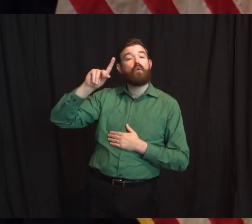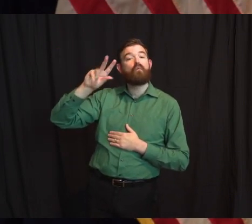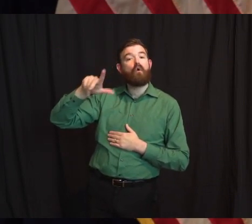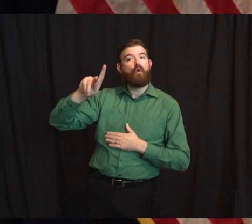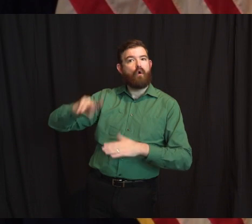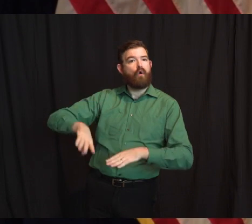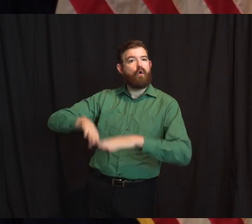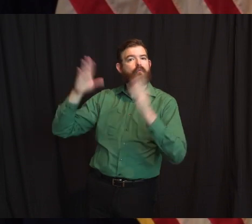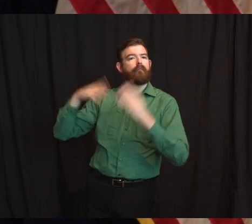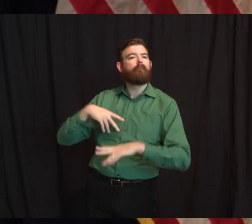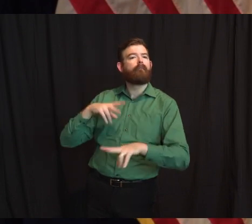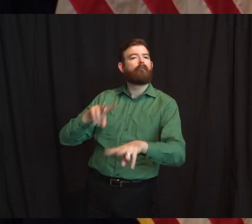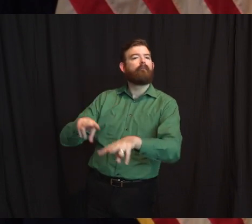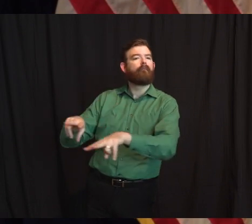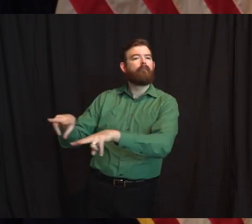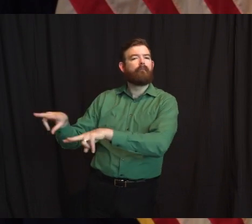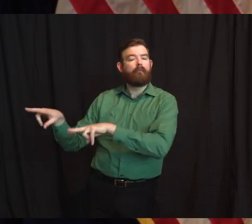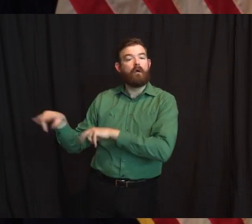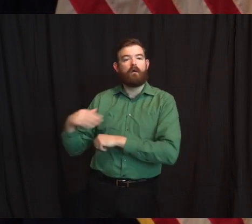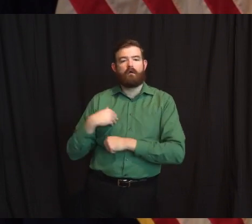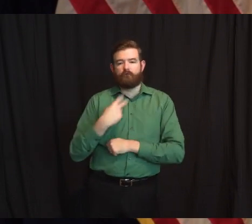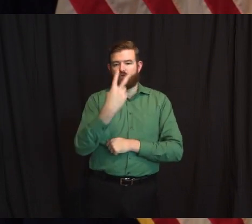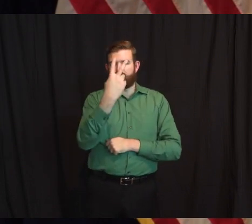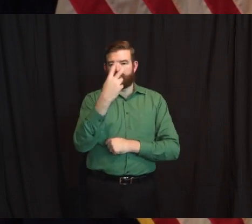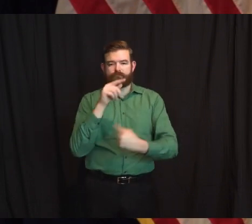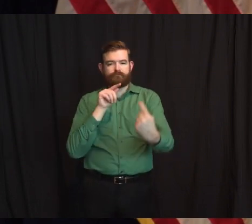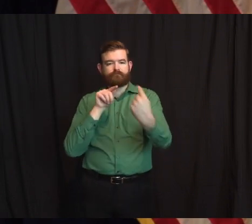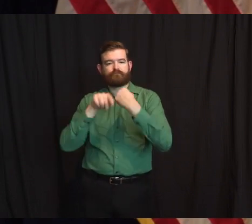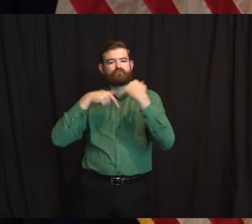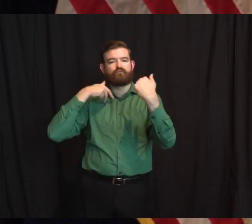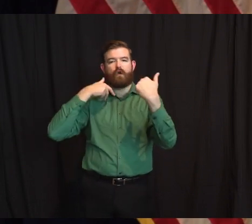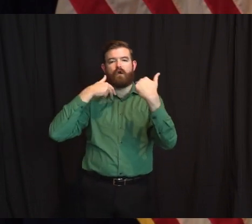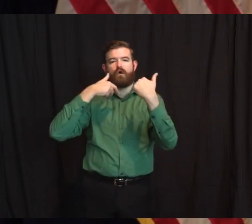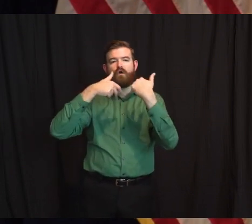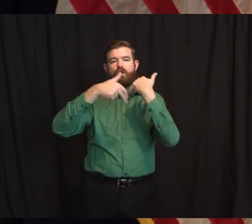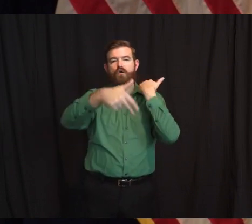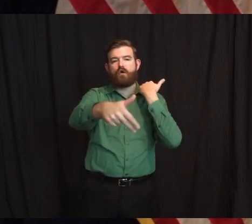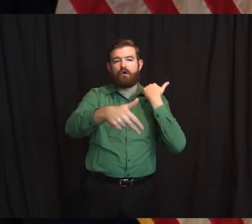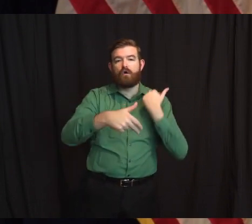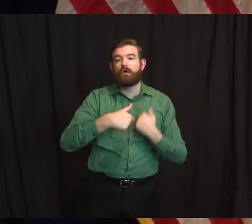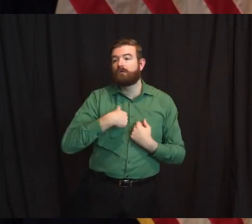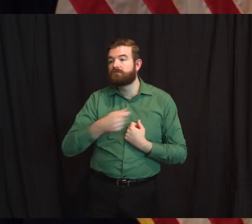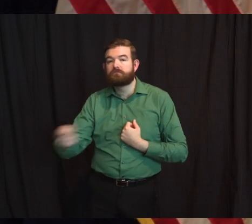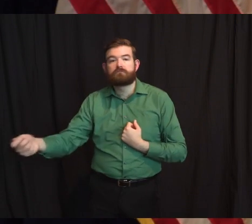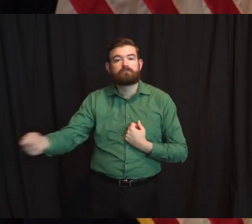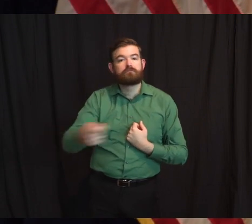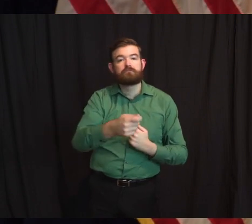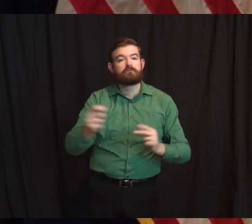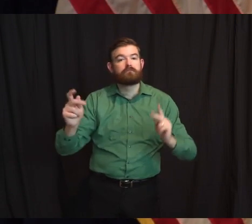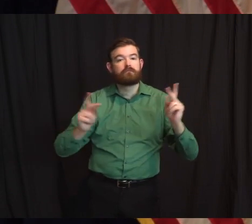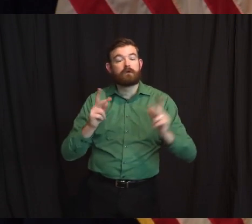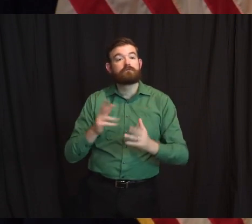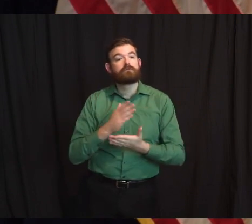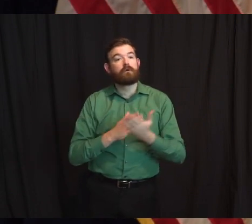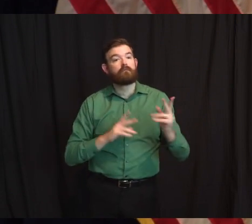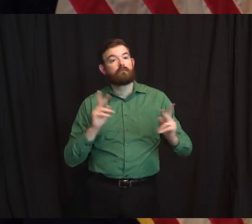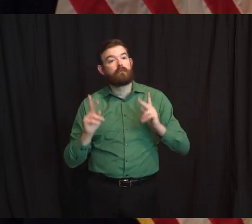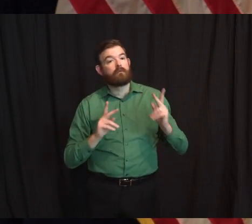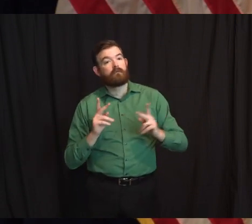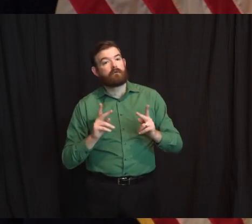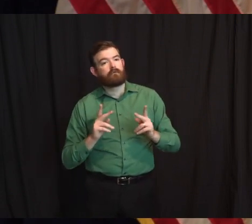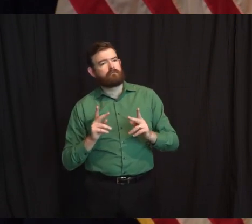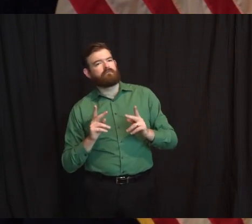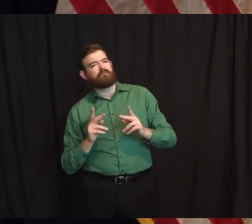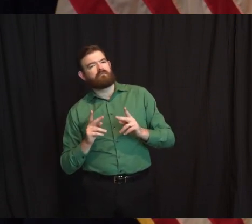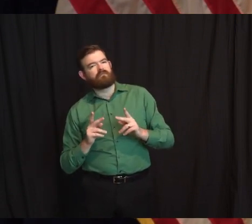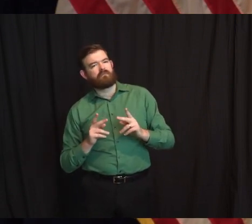2 lanes. And I got a little bit of everything. I got people whose right do they have to tell me I should wear a mask? I